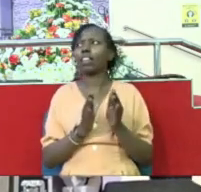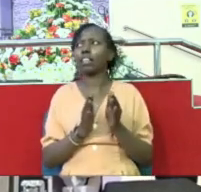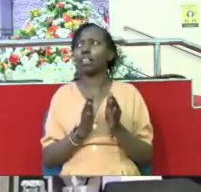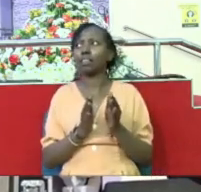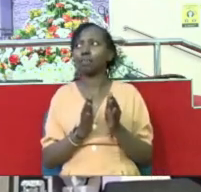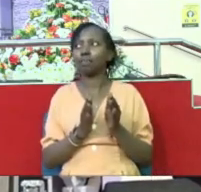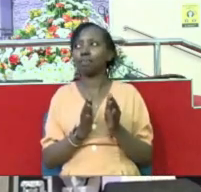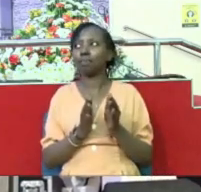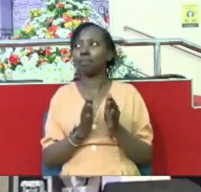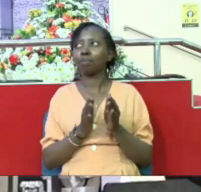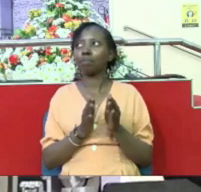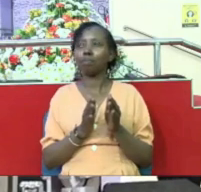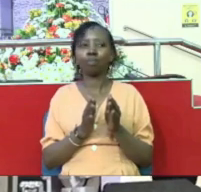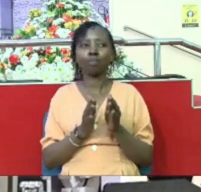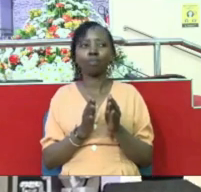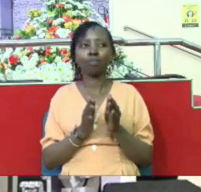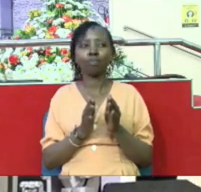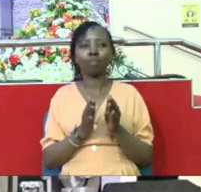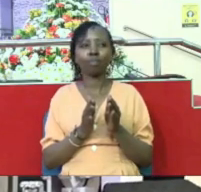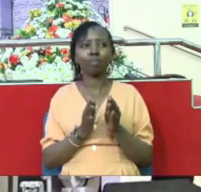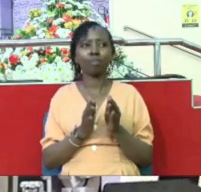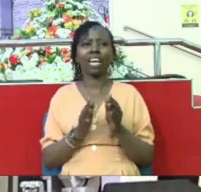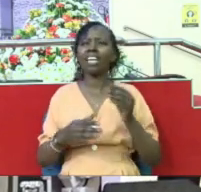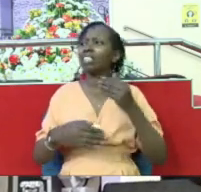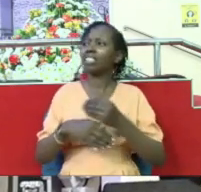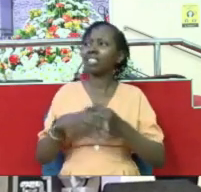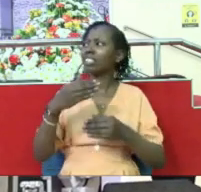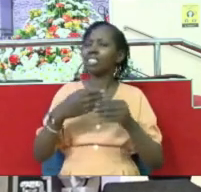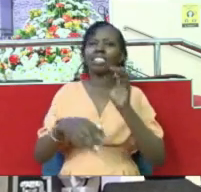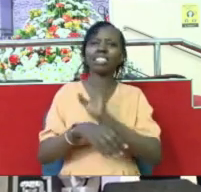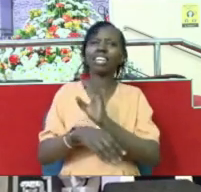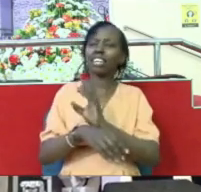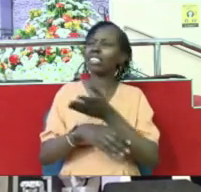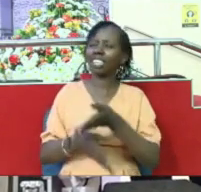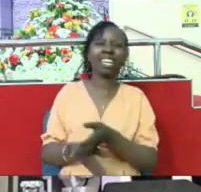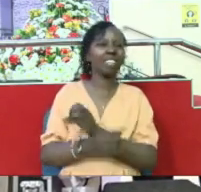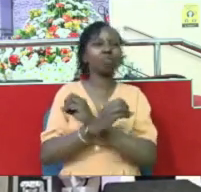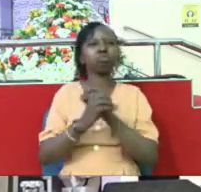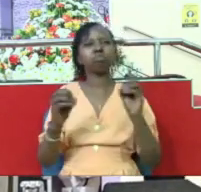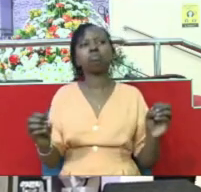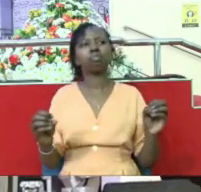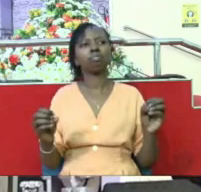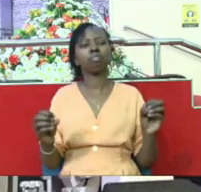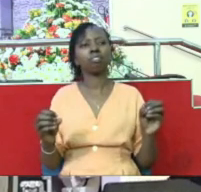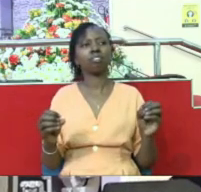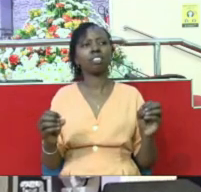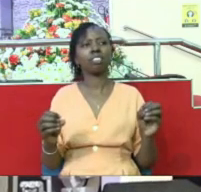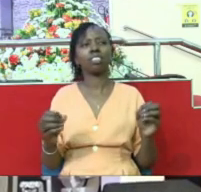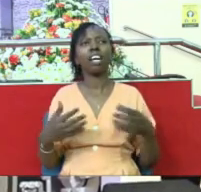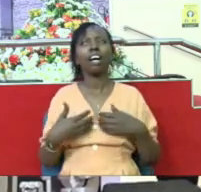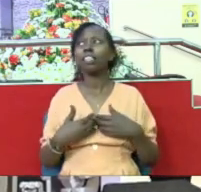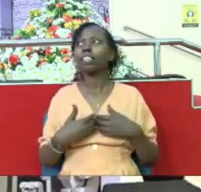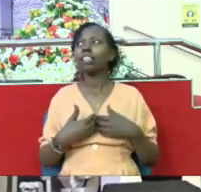natamani angekuja tena. It is when Tyrannus was not done. Tyrannus hata haikuwa imeisha. So it was a veranda huko juu. Ilikuwa tu veranda.